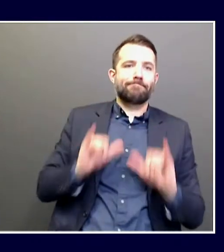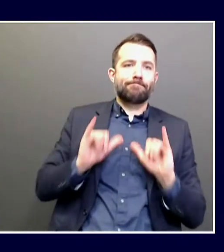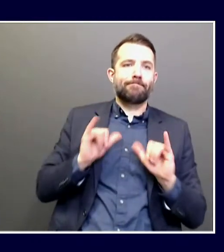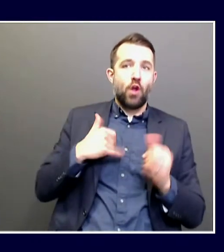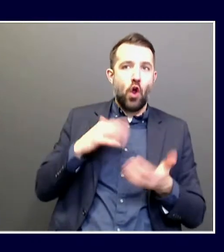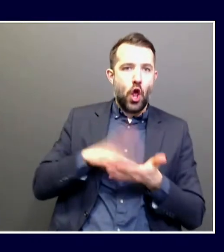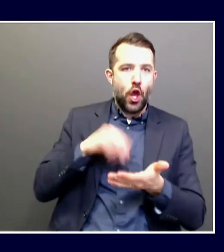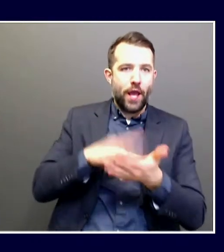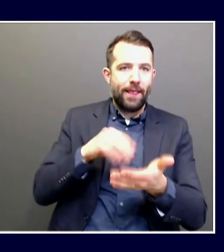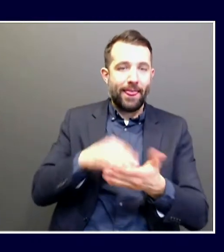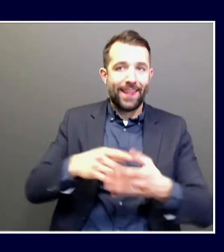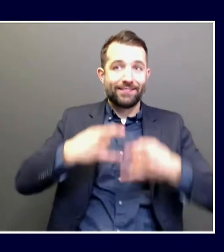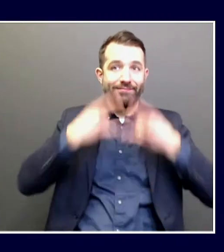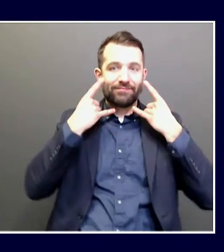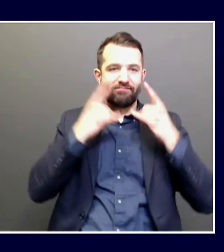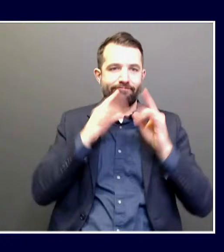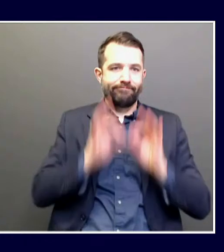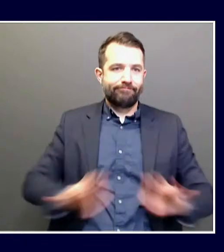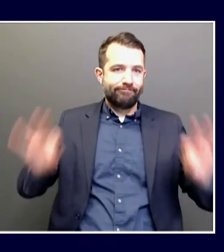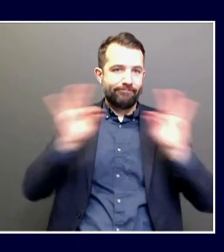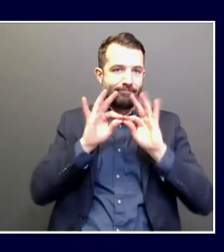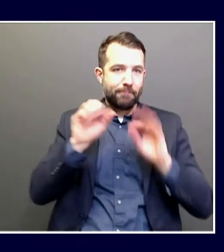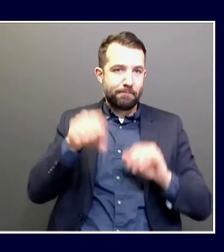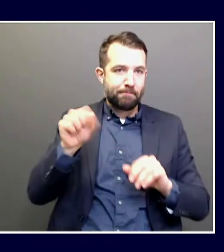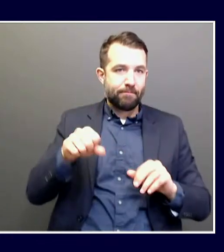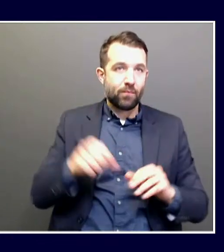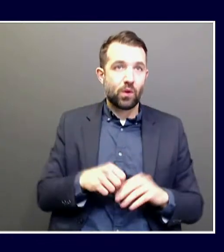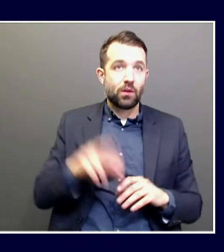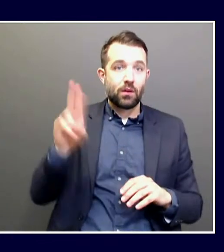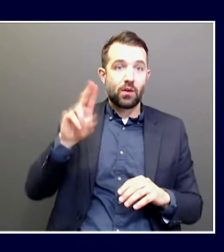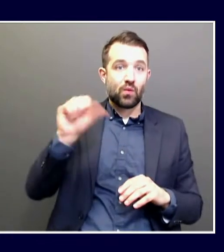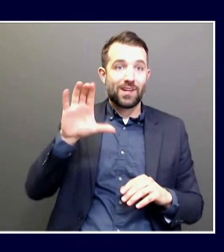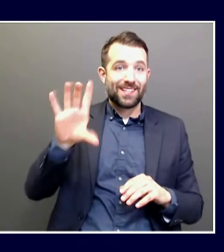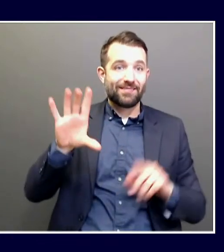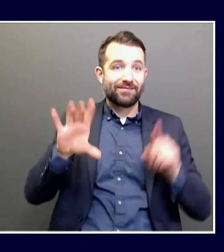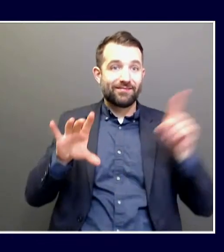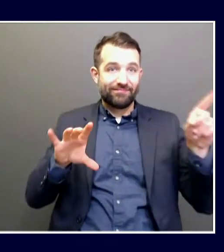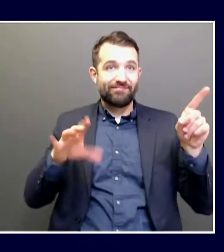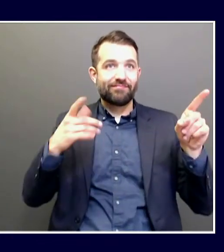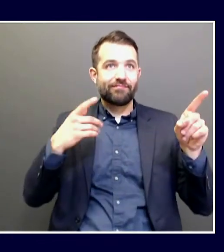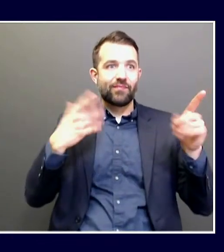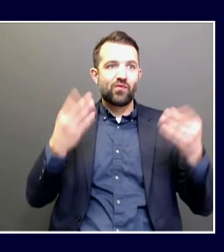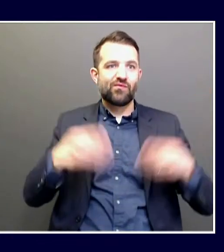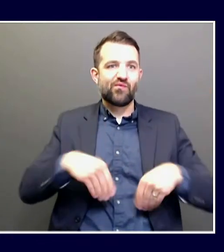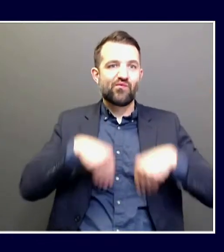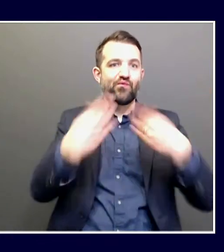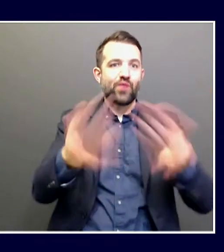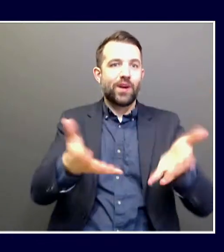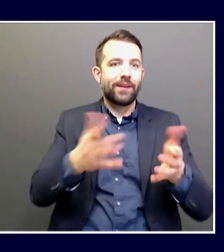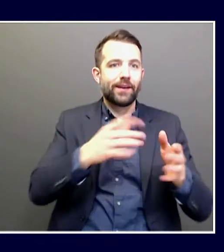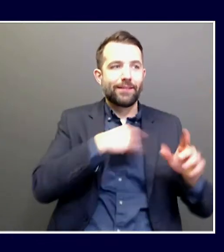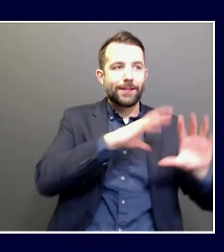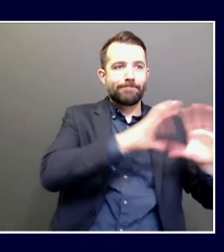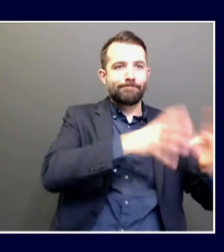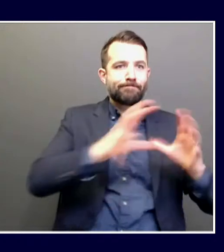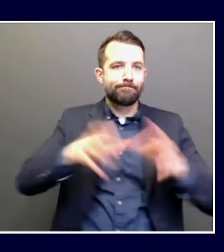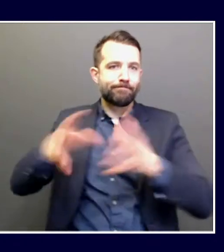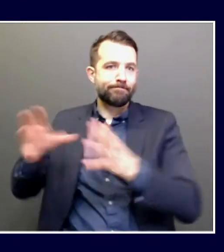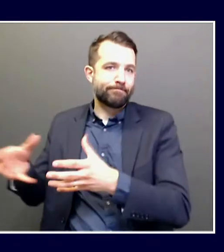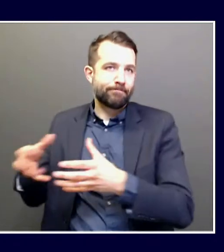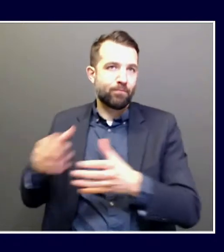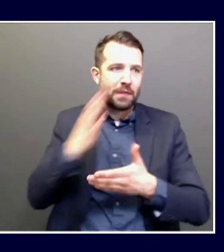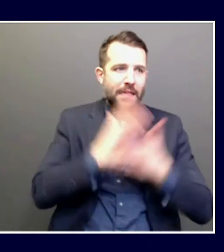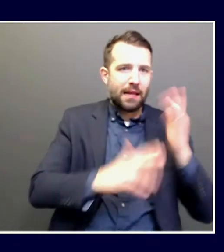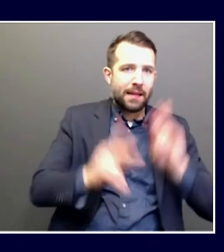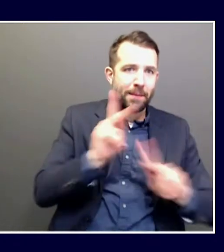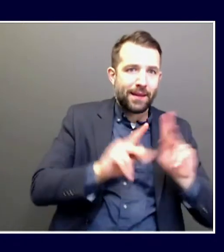What the CDC's document did was also set forth some categories of individuals who may benefit from upgrading their mask